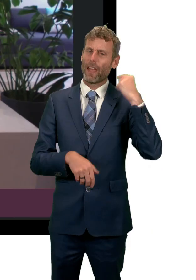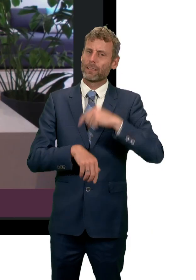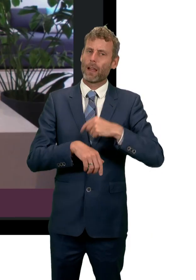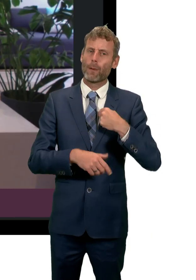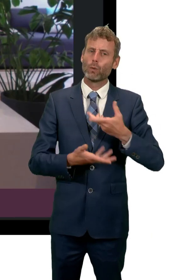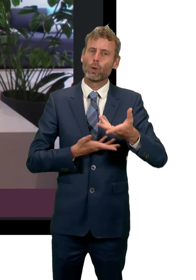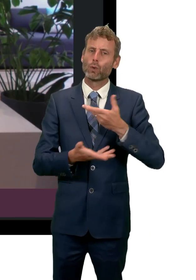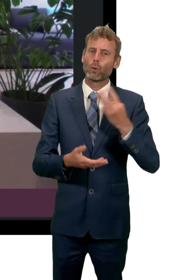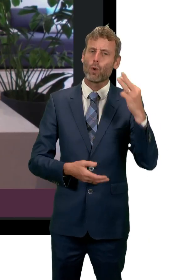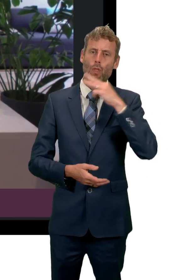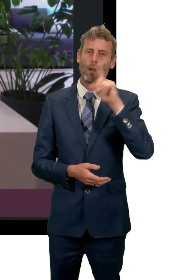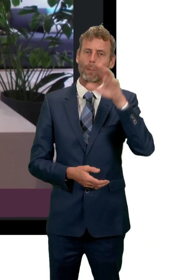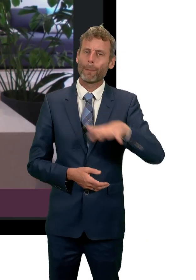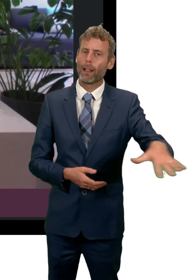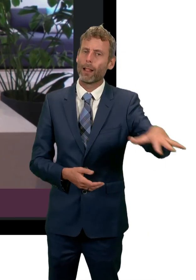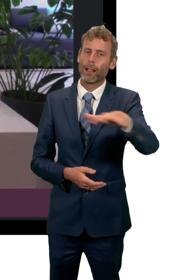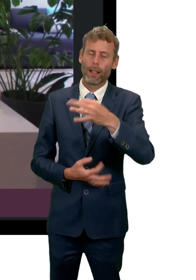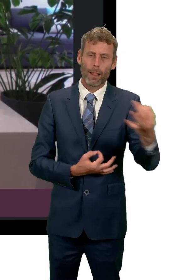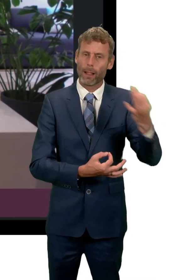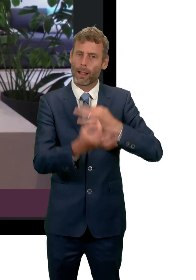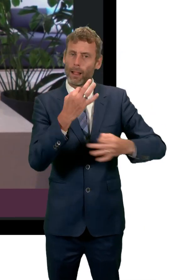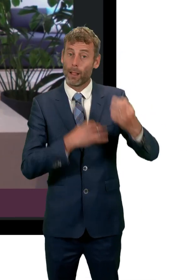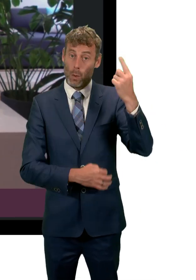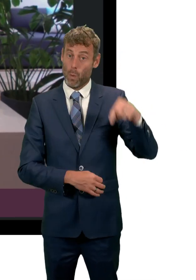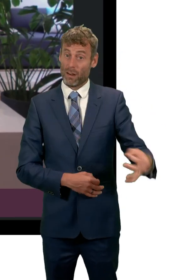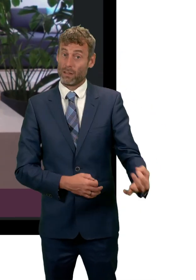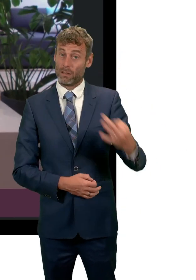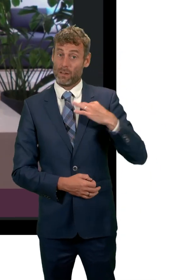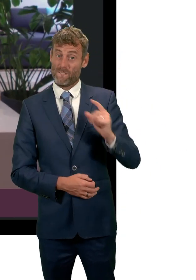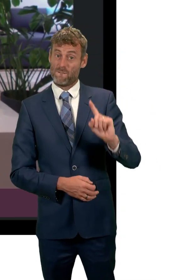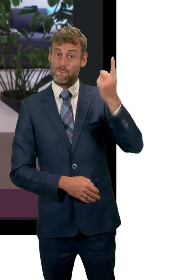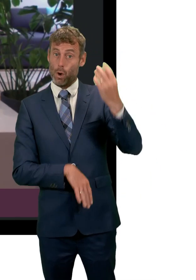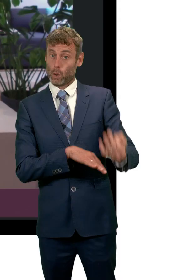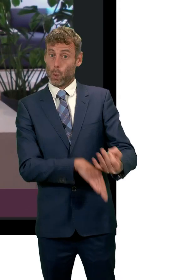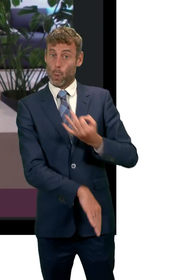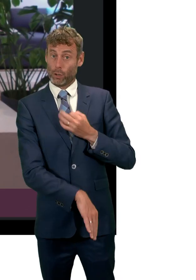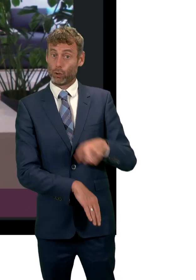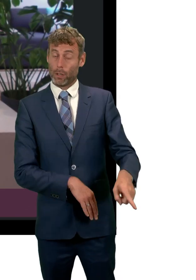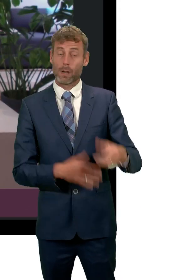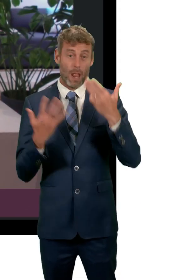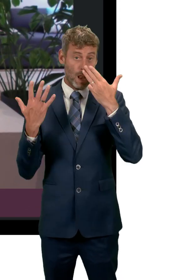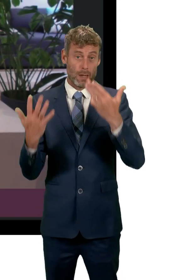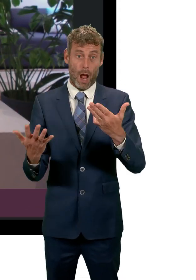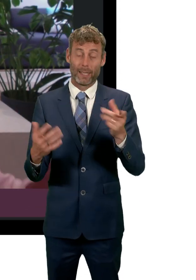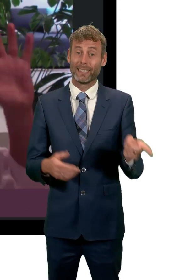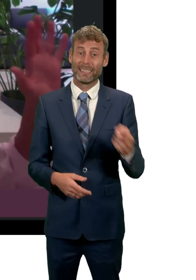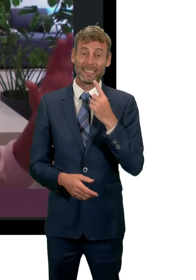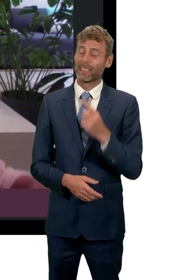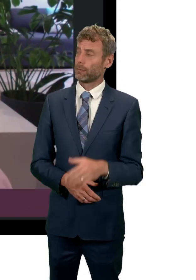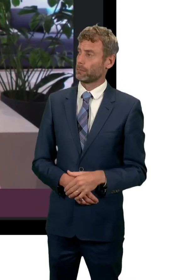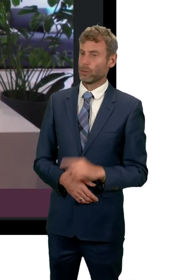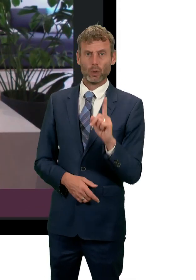Harrogate. And the very first question I was asked was from a 9-year-old. And he just said to me, "What am I going to do tomorrow?" I'm like,